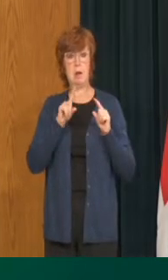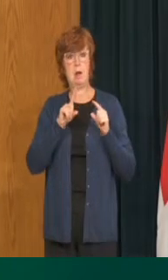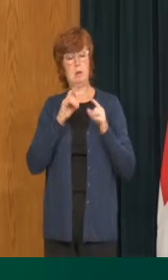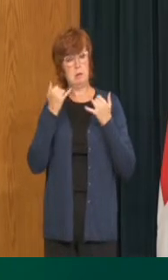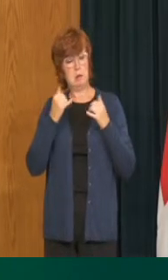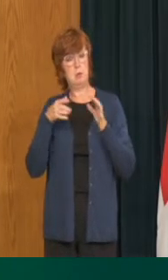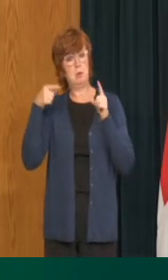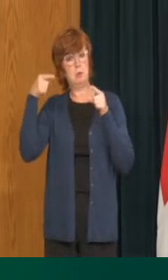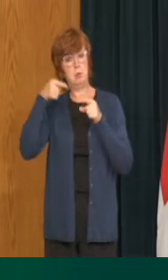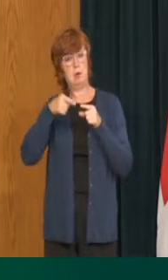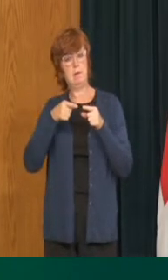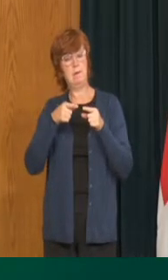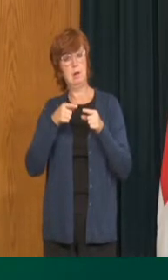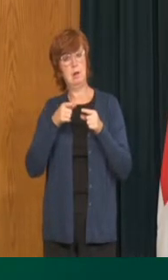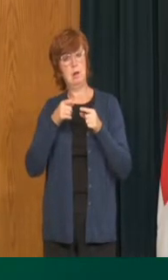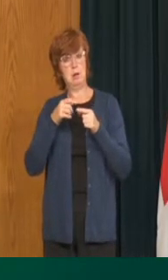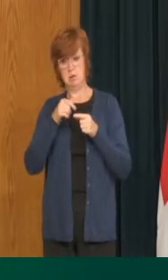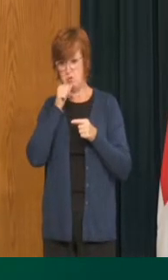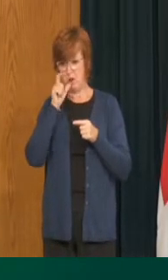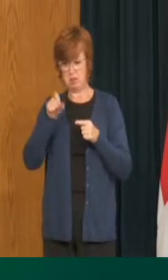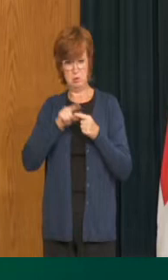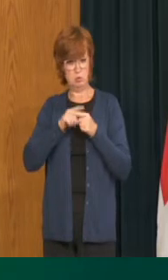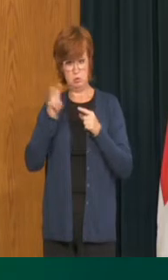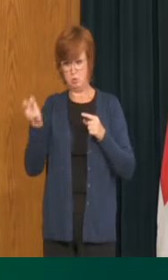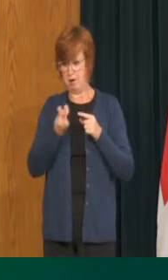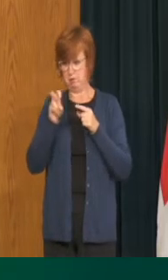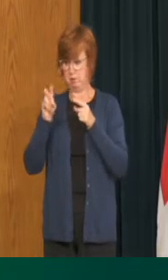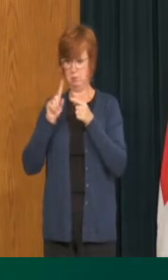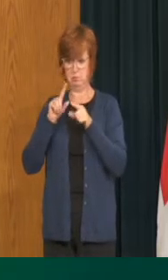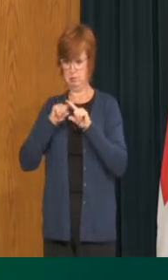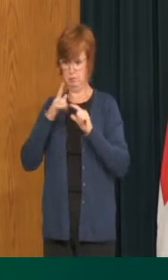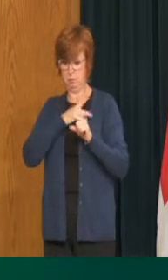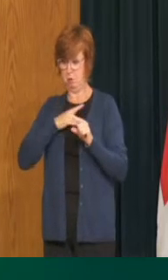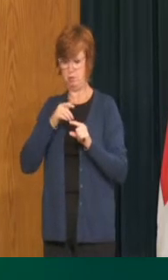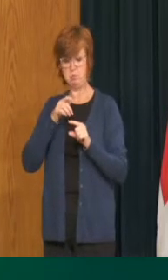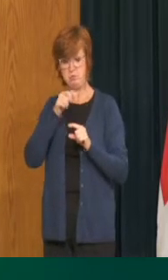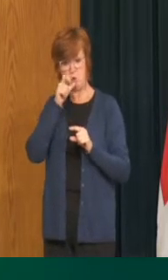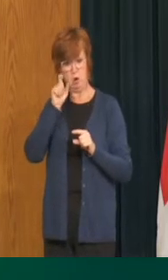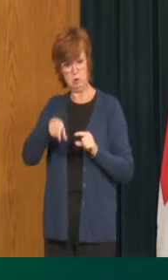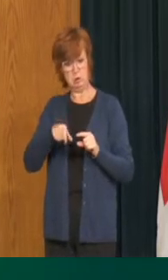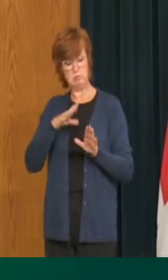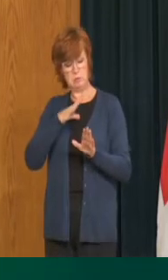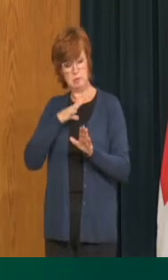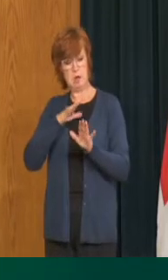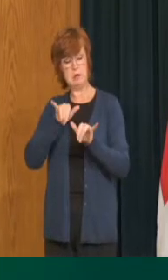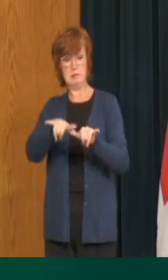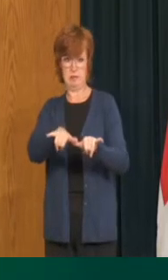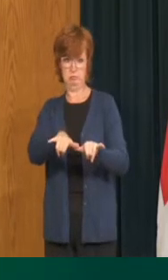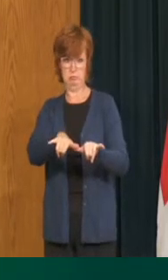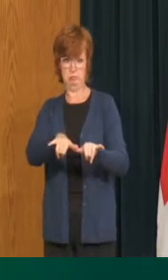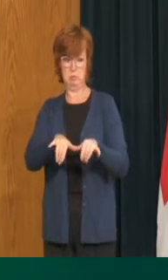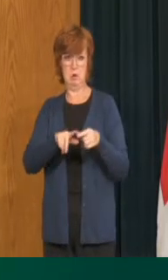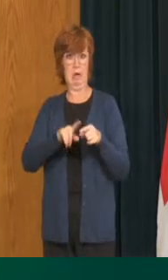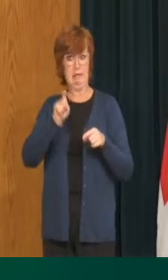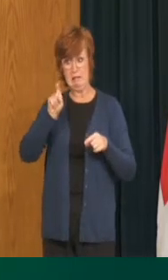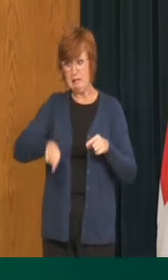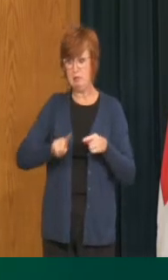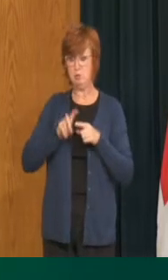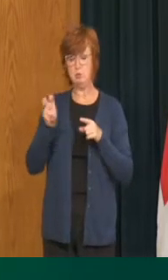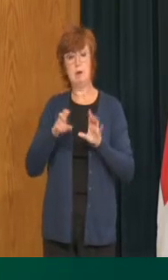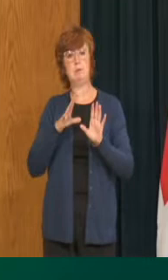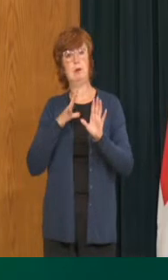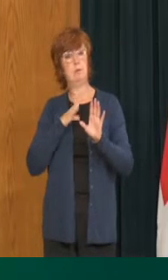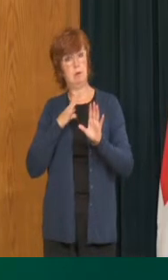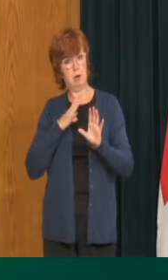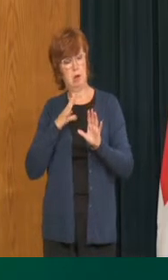travel outside of Saskatchewan, we would urge you to try to limit the number of personal contacts that you would meet. Follow,